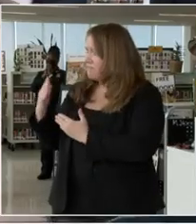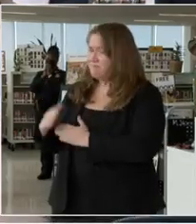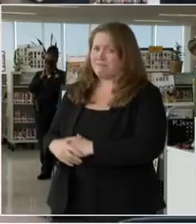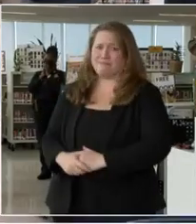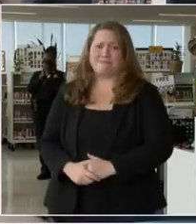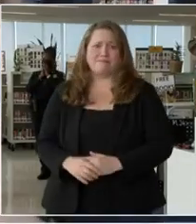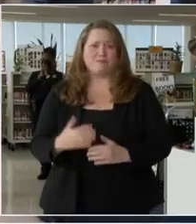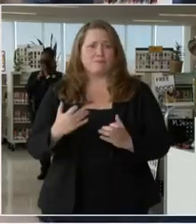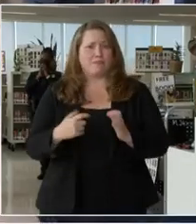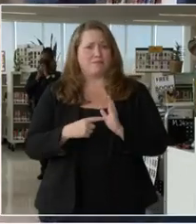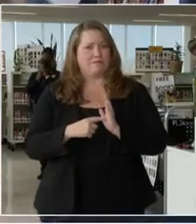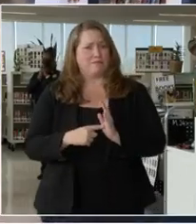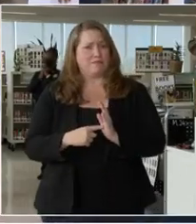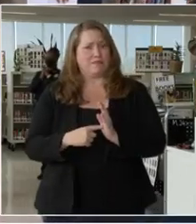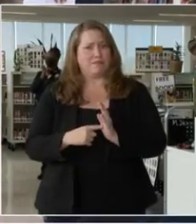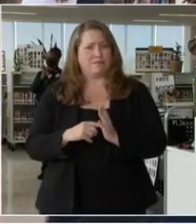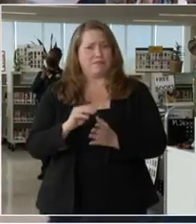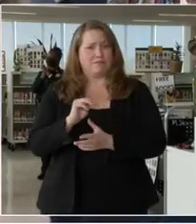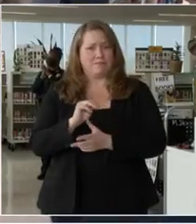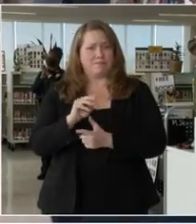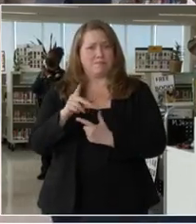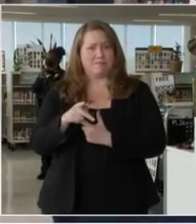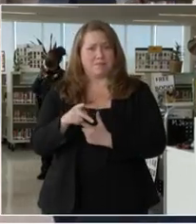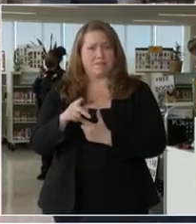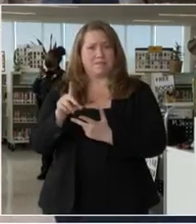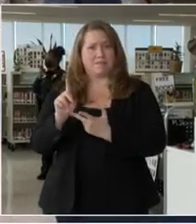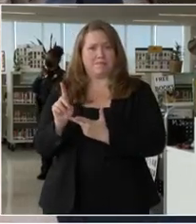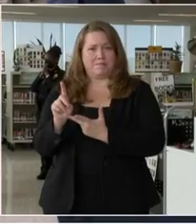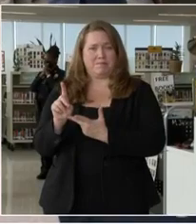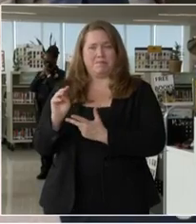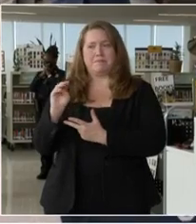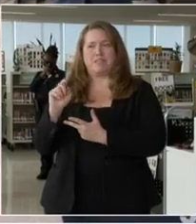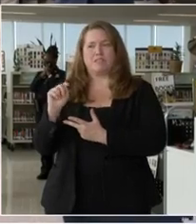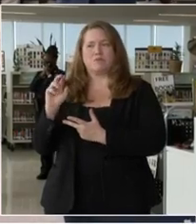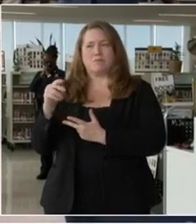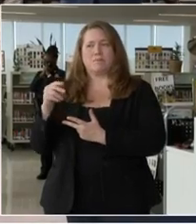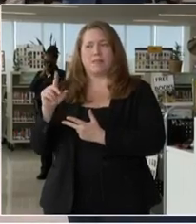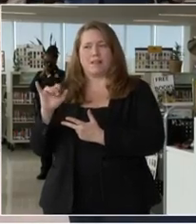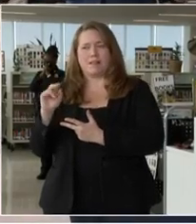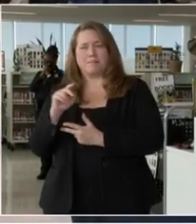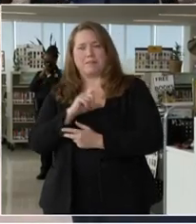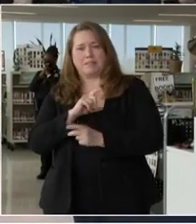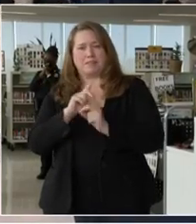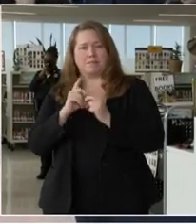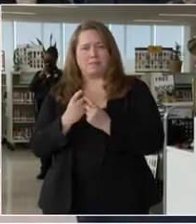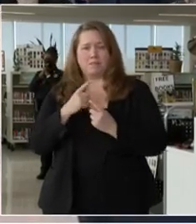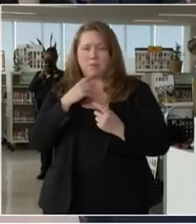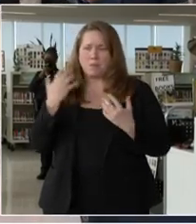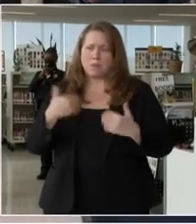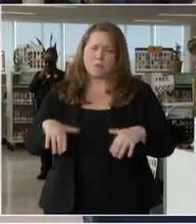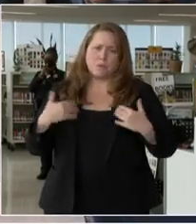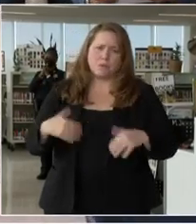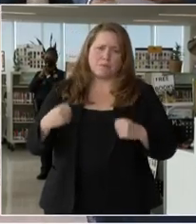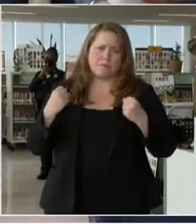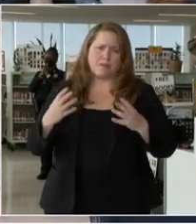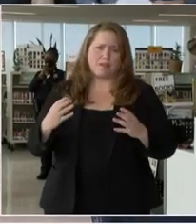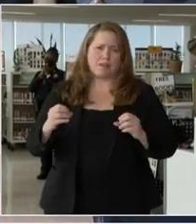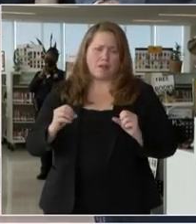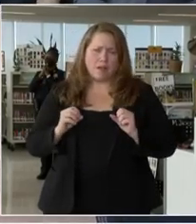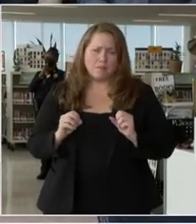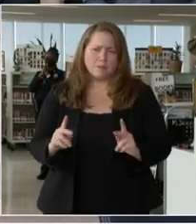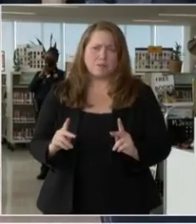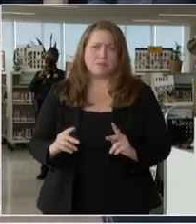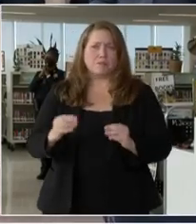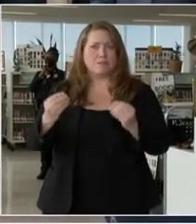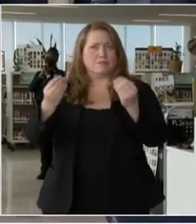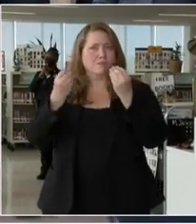Department. This program has given me so many opportunities and has taught me valuable skills that I intend